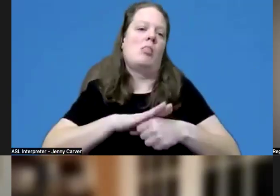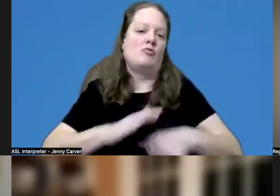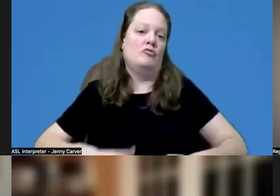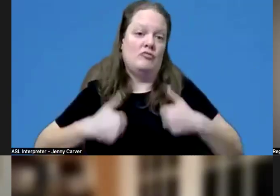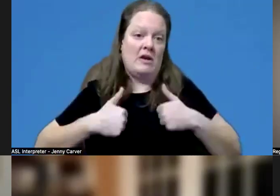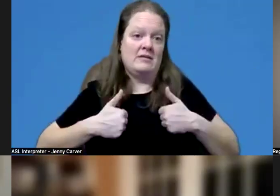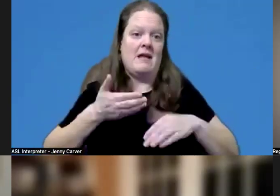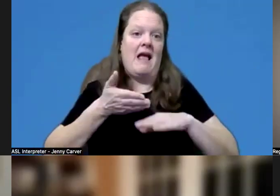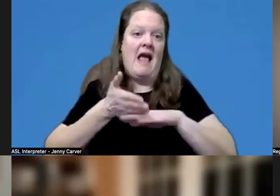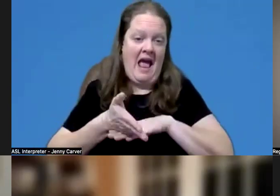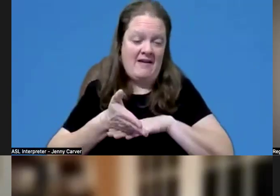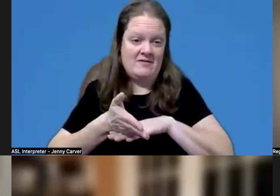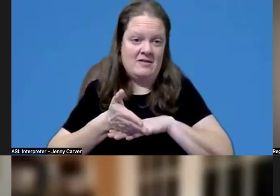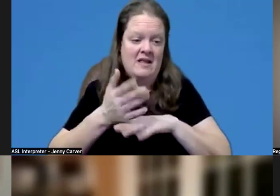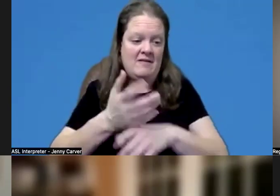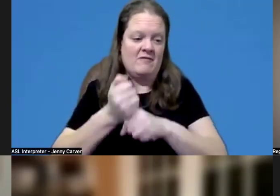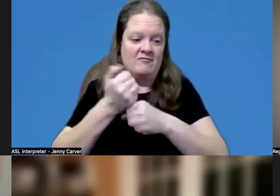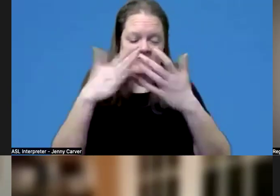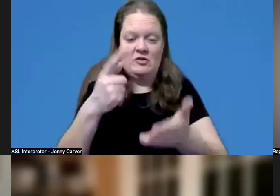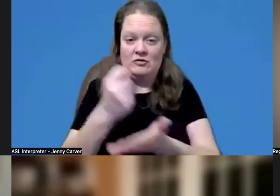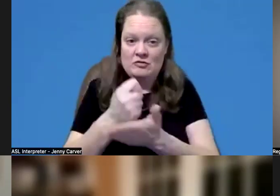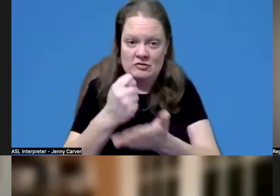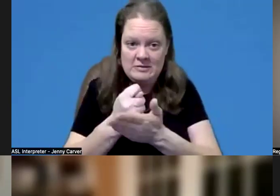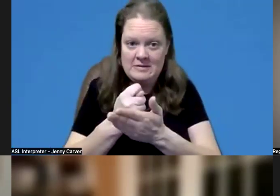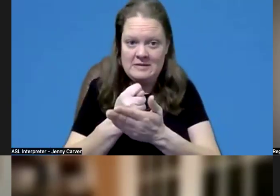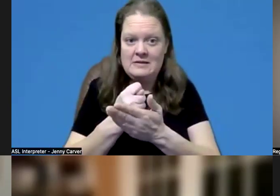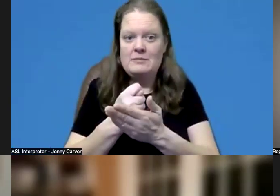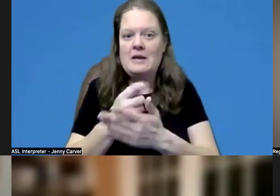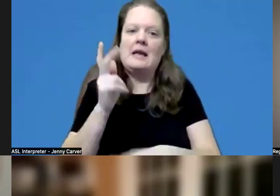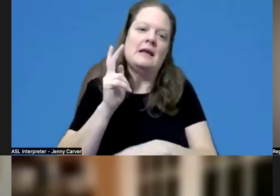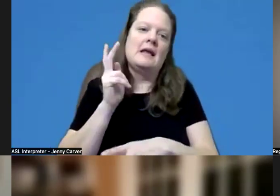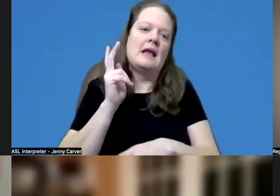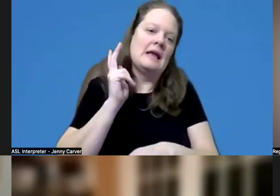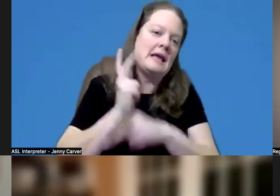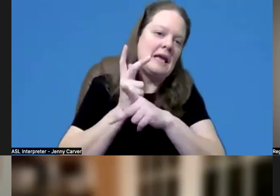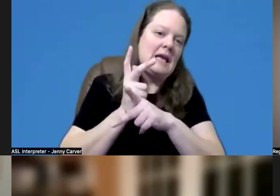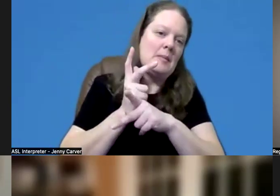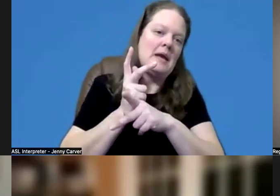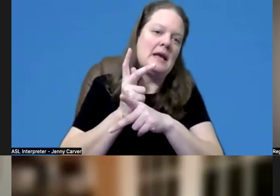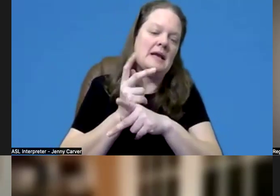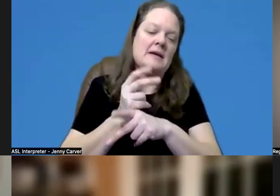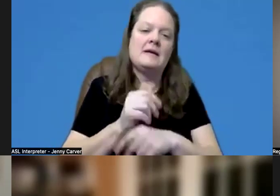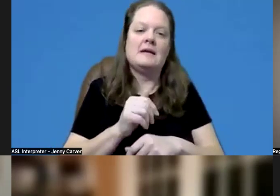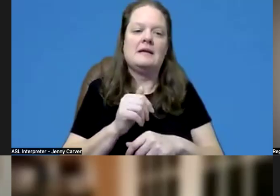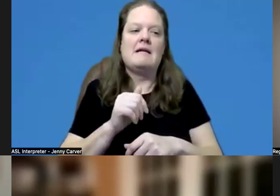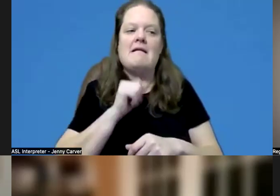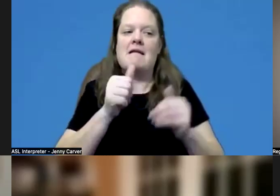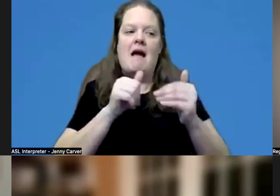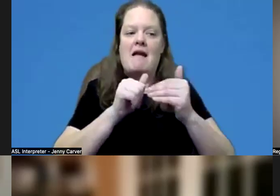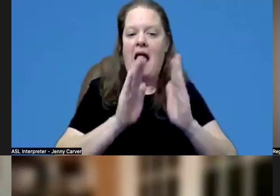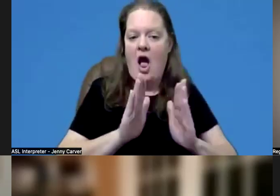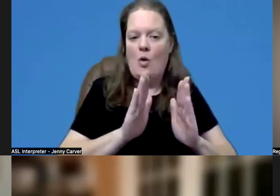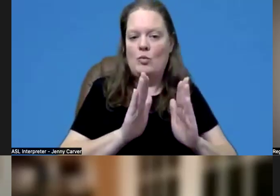once they have received treatment, and in keeping the unhoused people, the